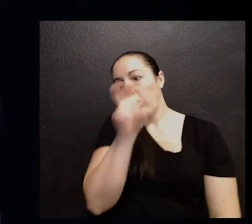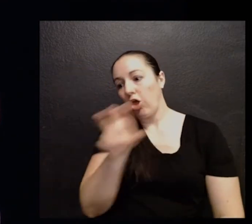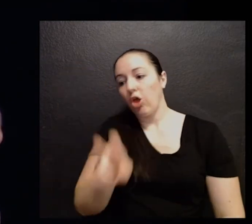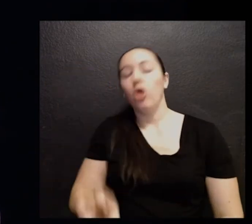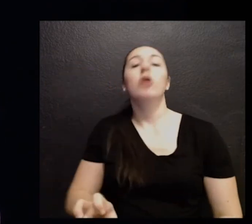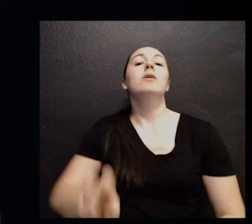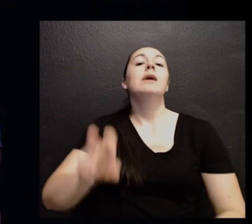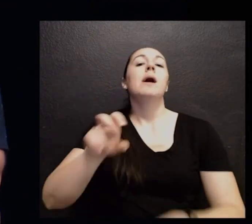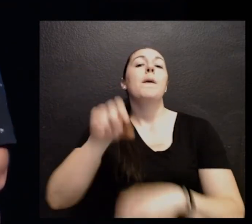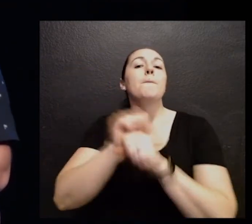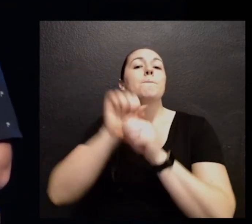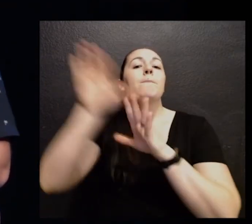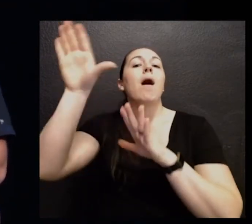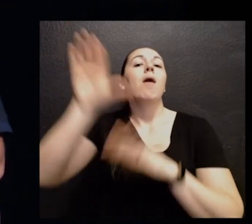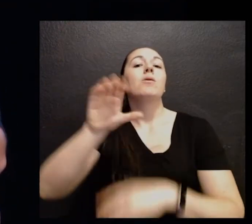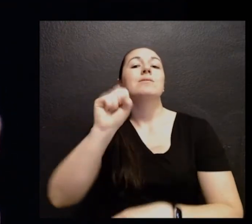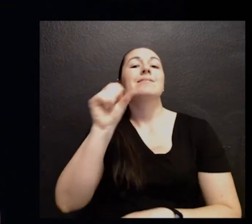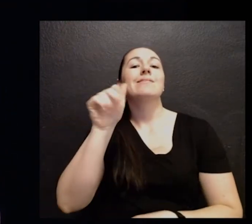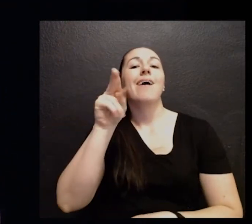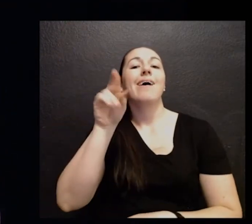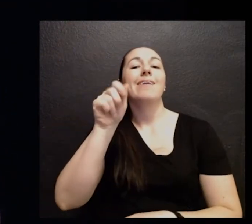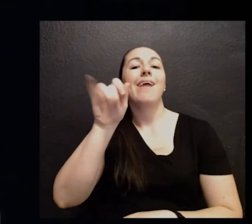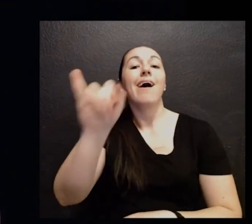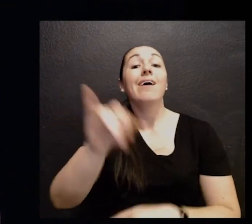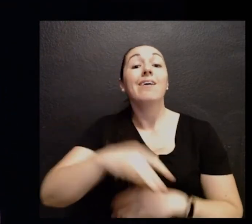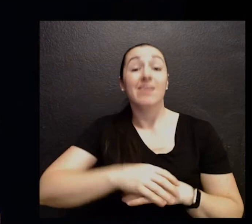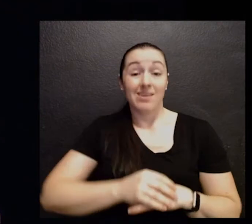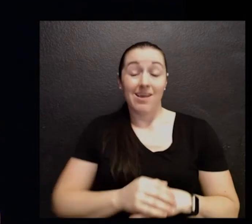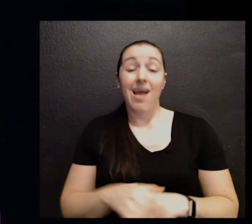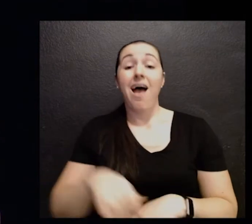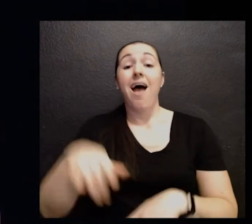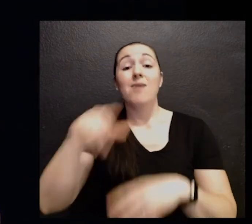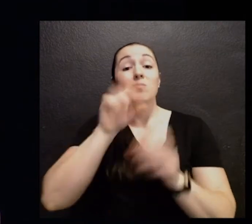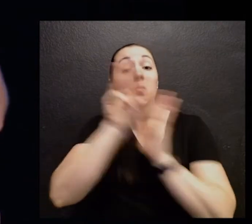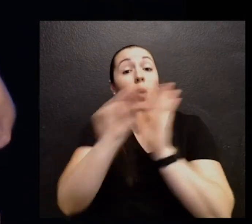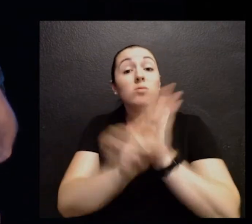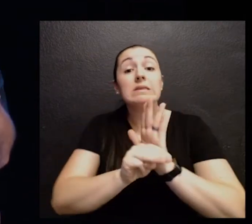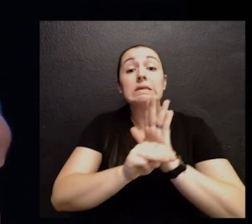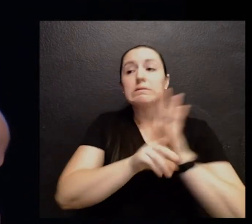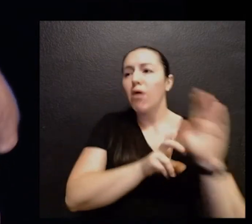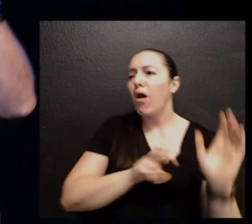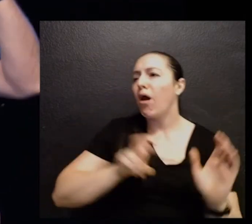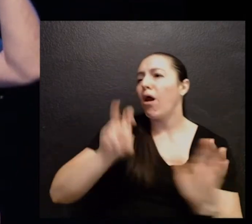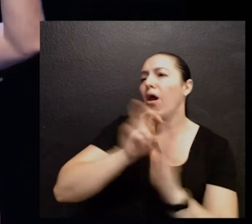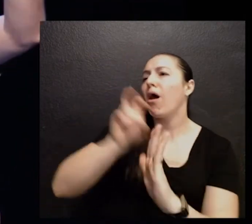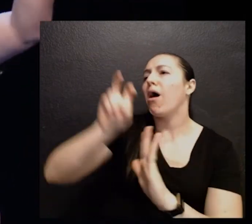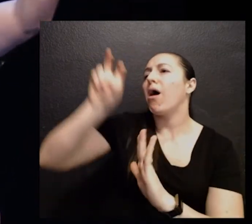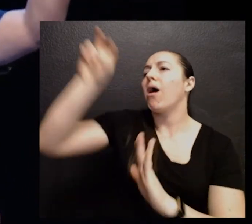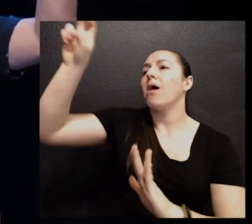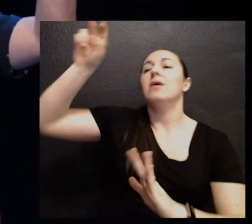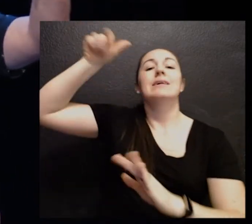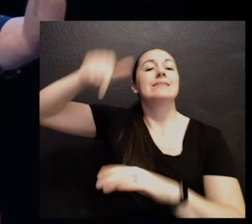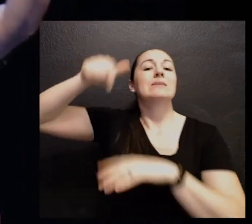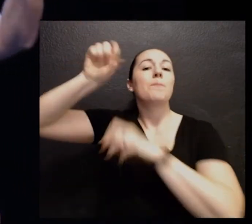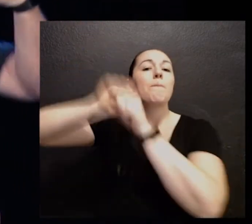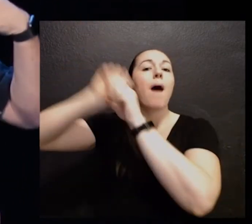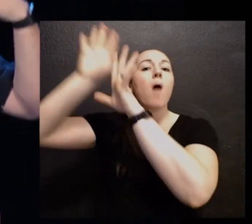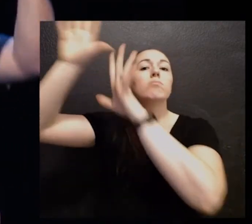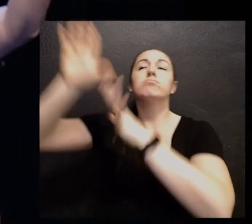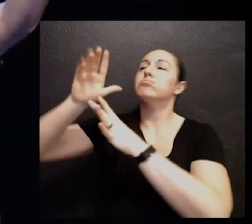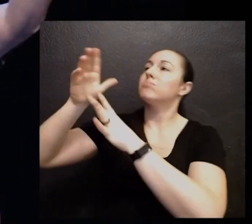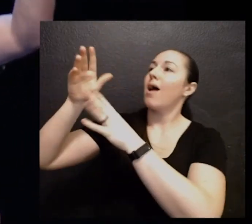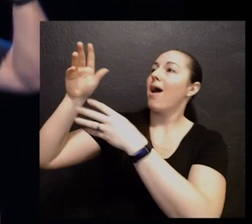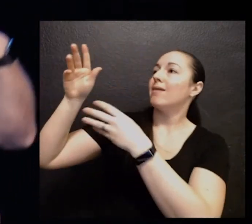Sinai, and Moses goes up the mountain to meet with the presence of God. And it's on this mountain that God downloads all